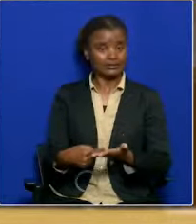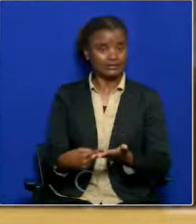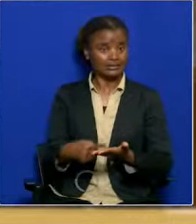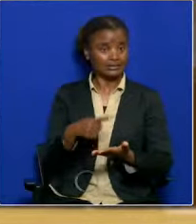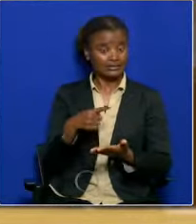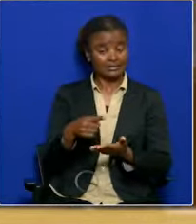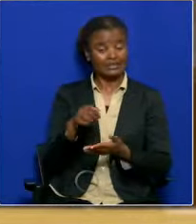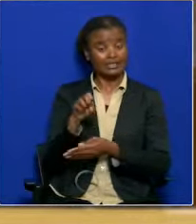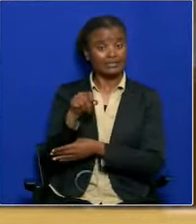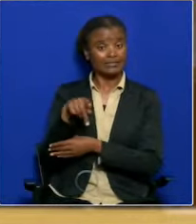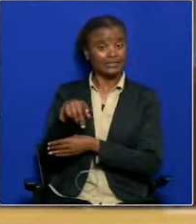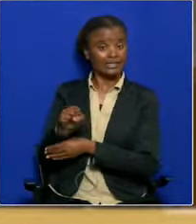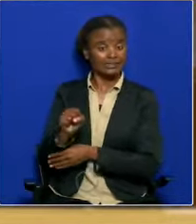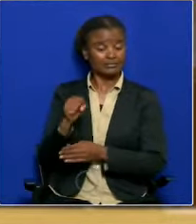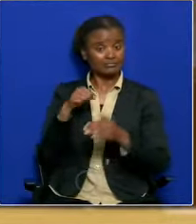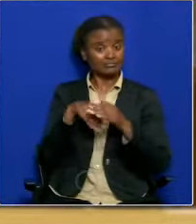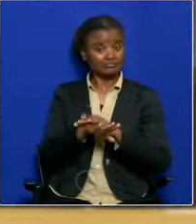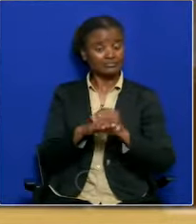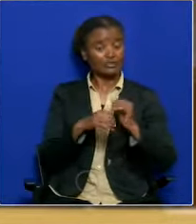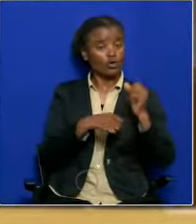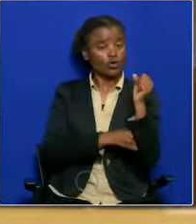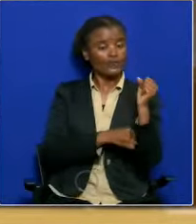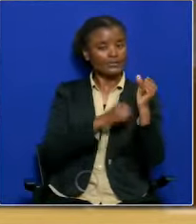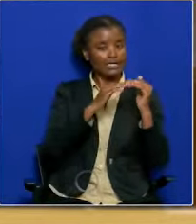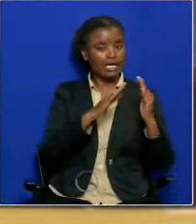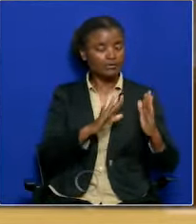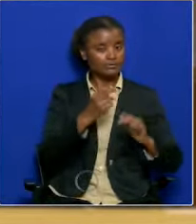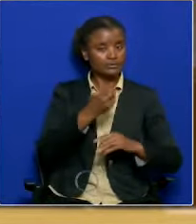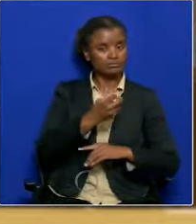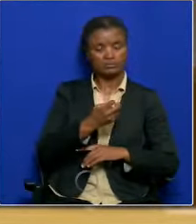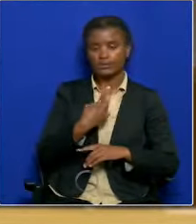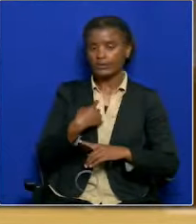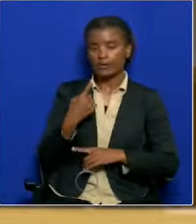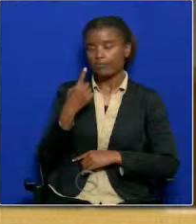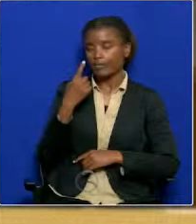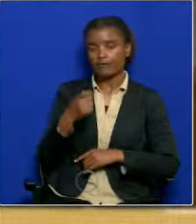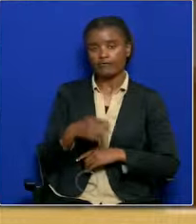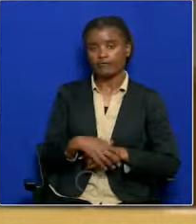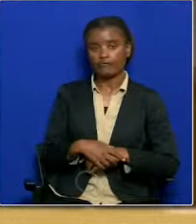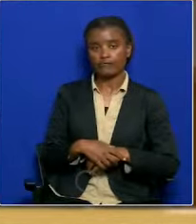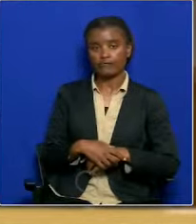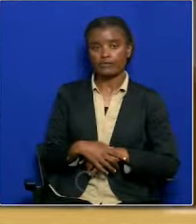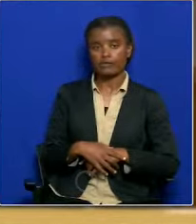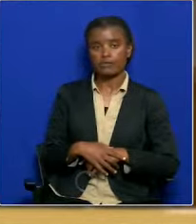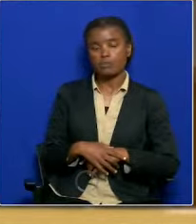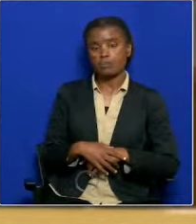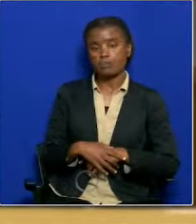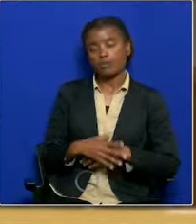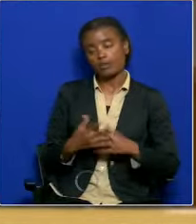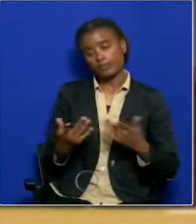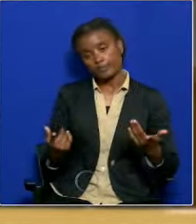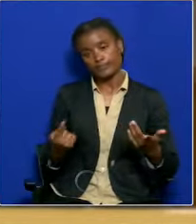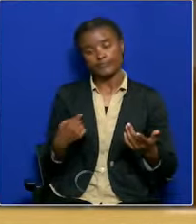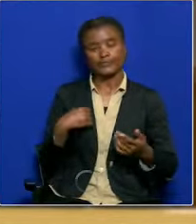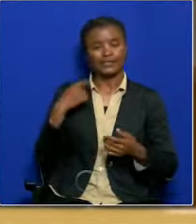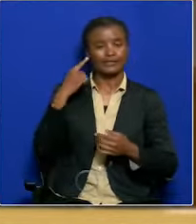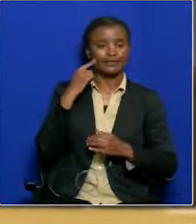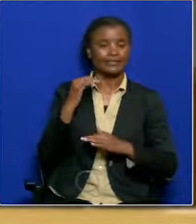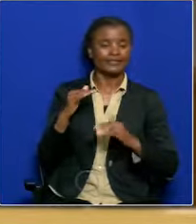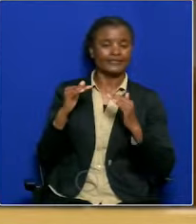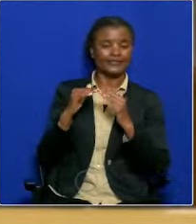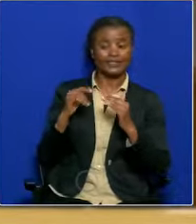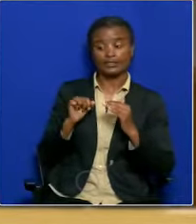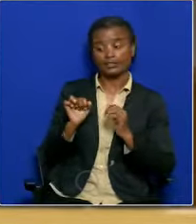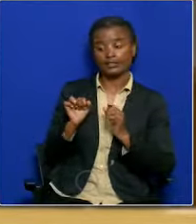It's simply unbelievable. And I think I will, in fairness to you, so that you comment,